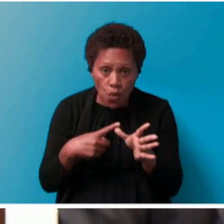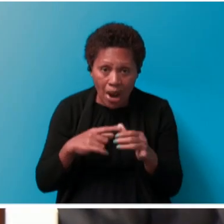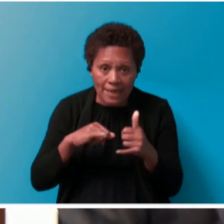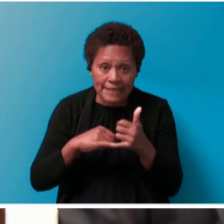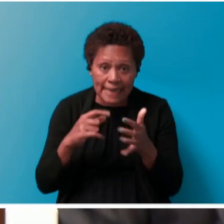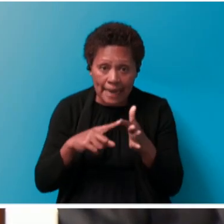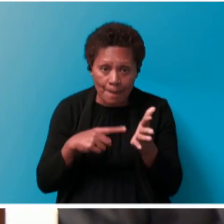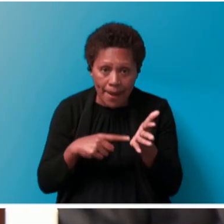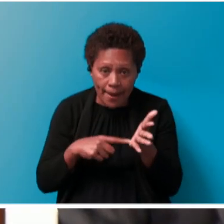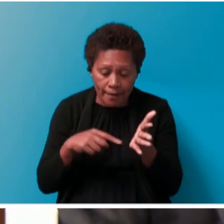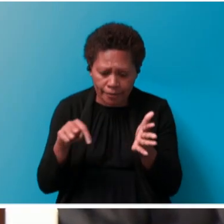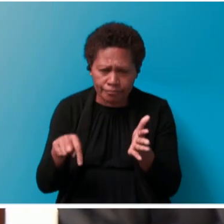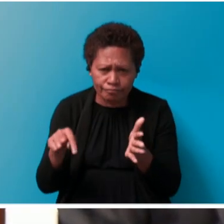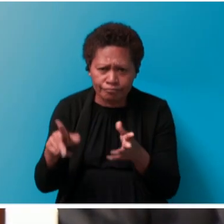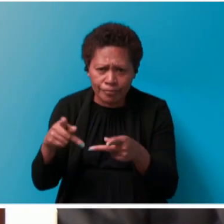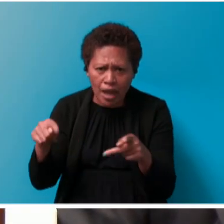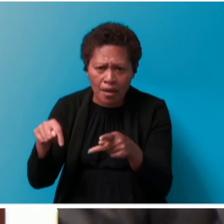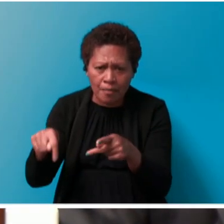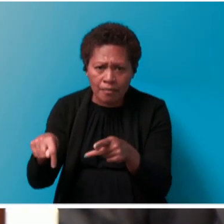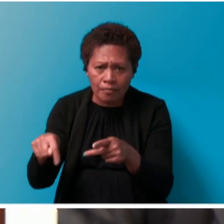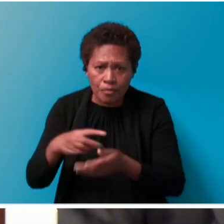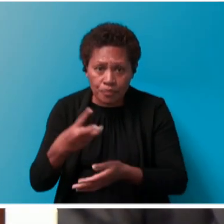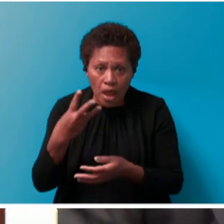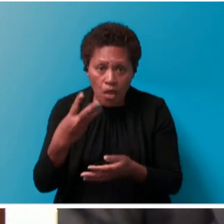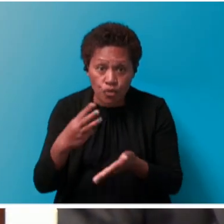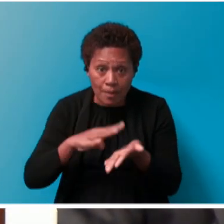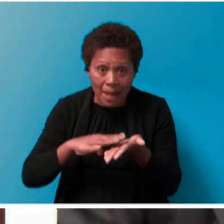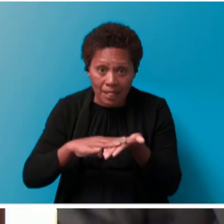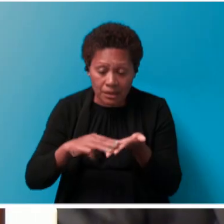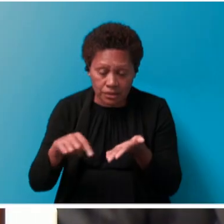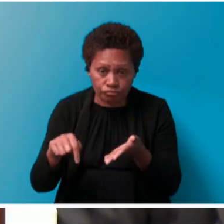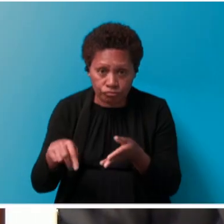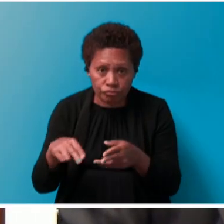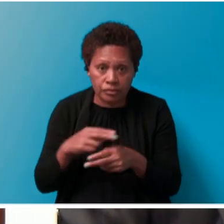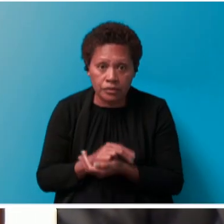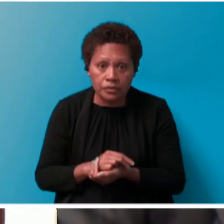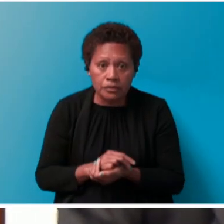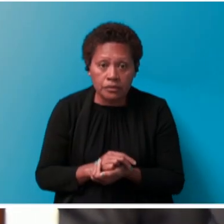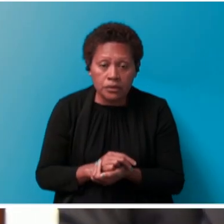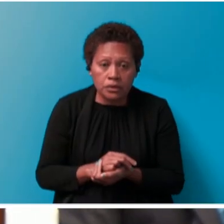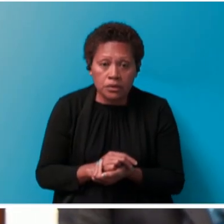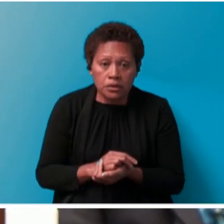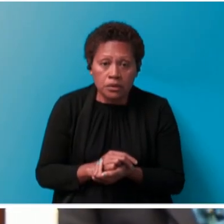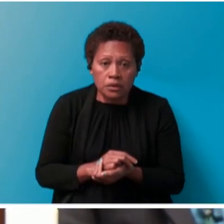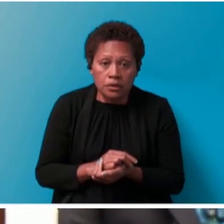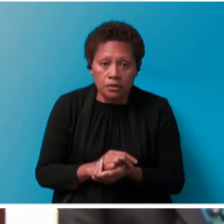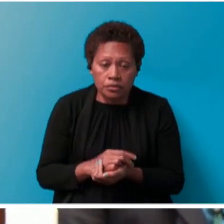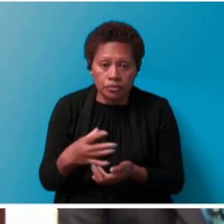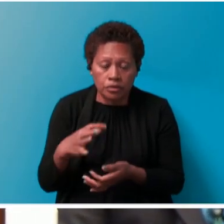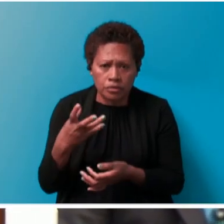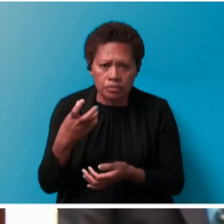December 2024 by the Fiji Muslim League, who was a landlord, prompting immediate